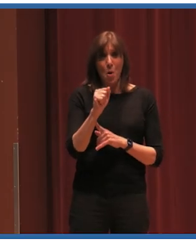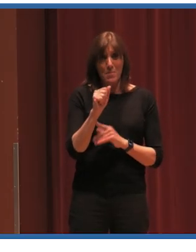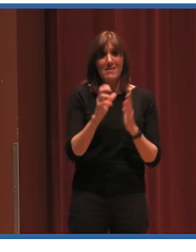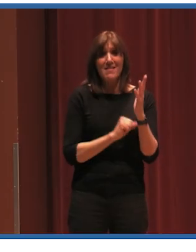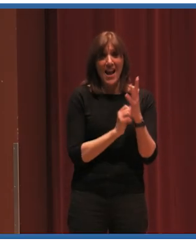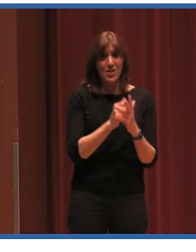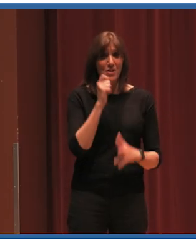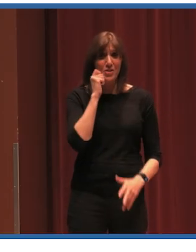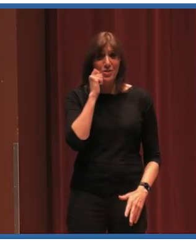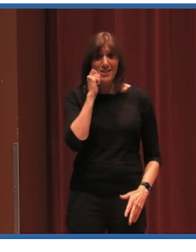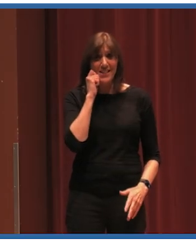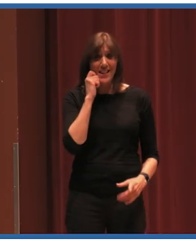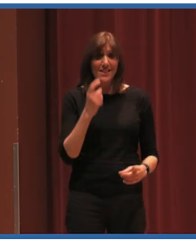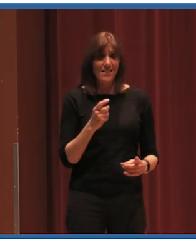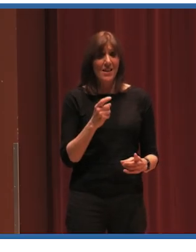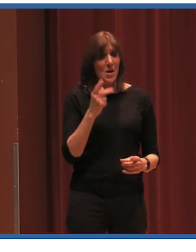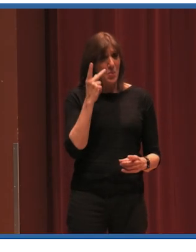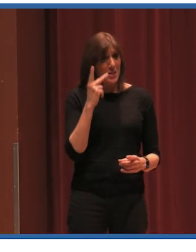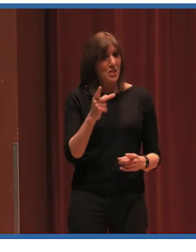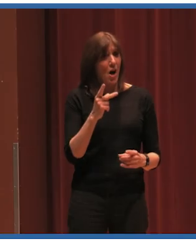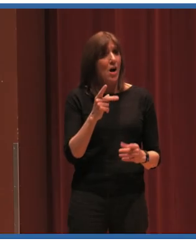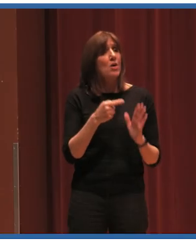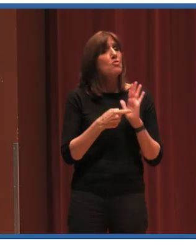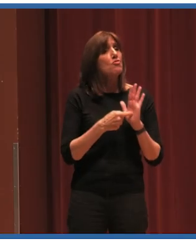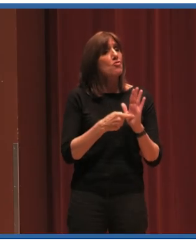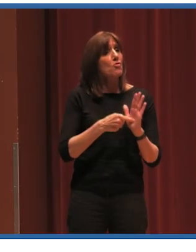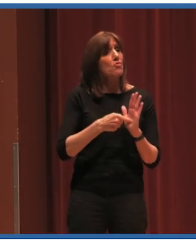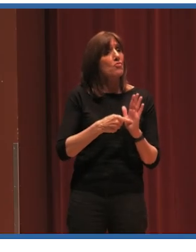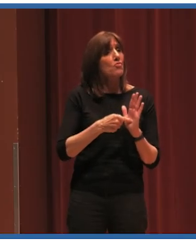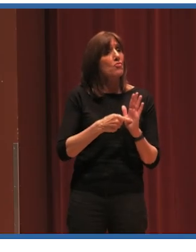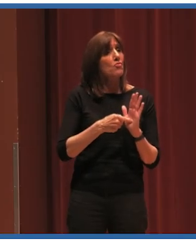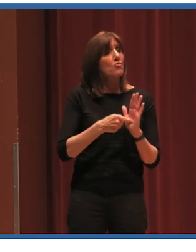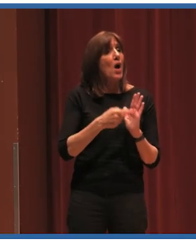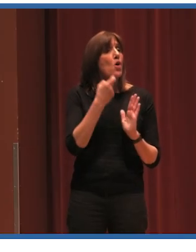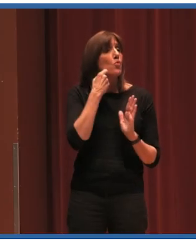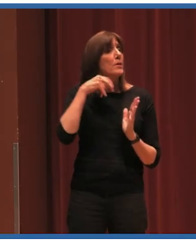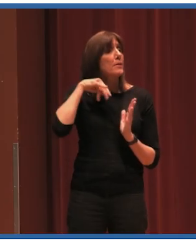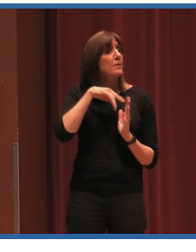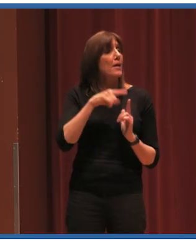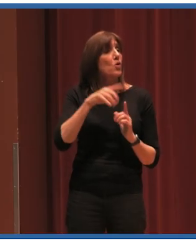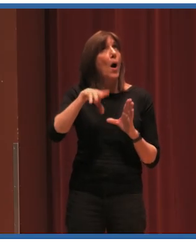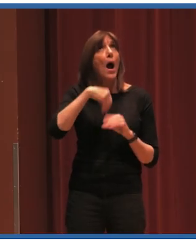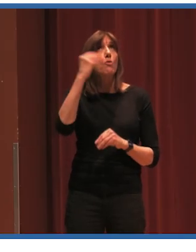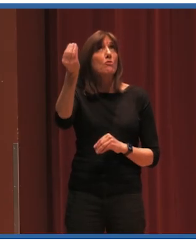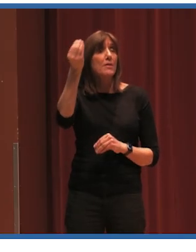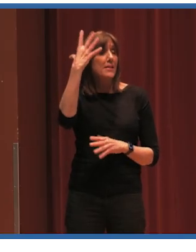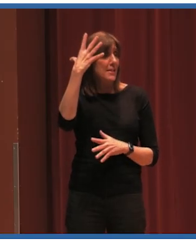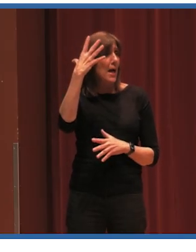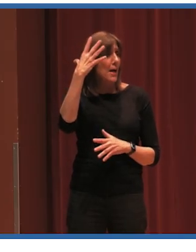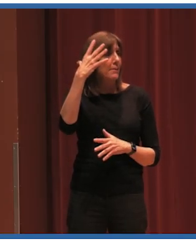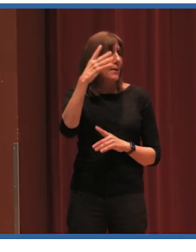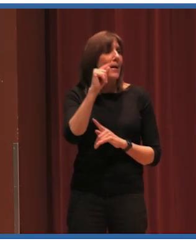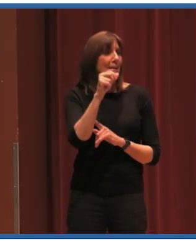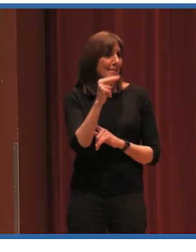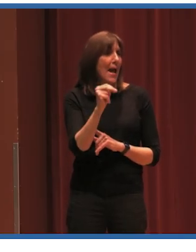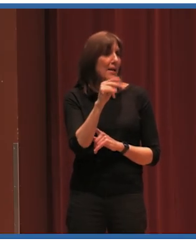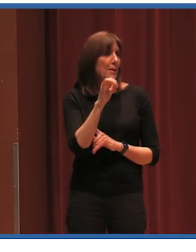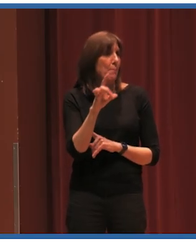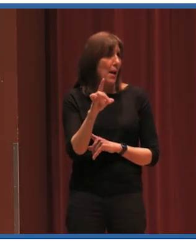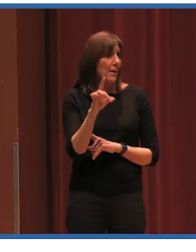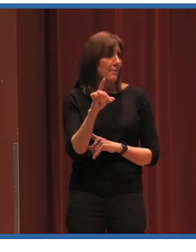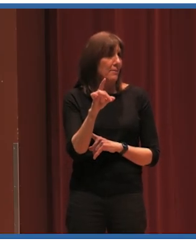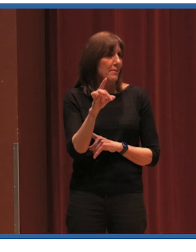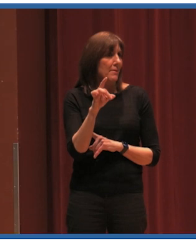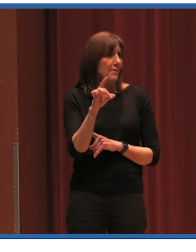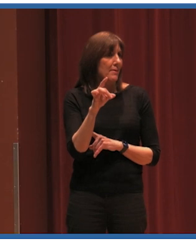but one of our colleagues pointed out a recent study that shows just going out into the sun, which is what the tanning bed lobby will tell you, is a reason